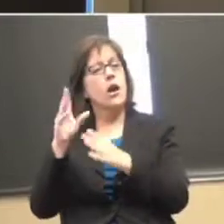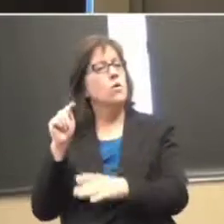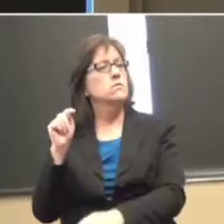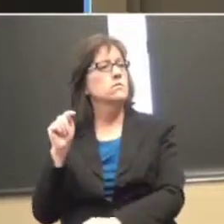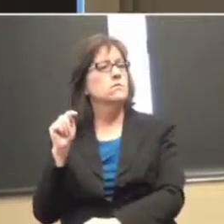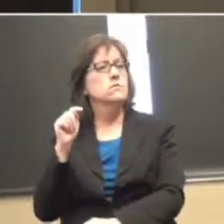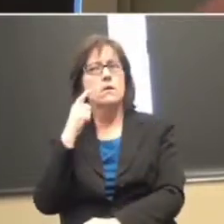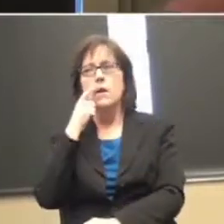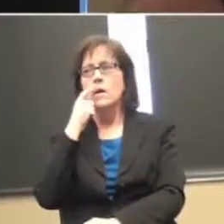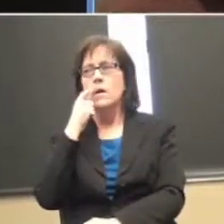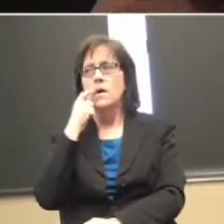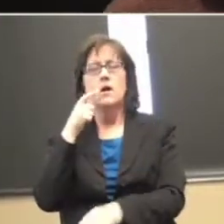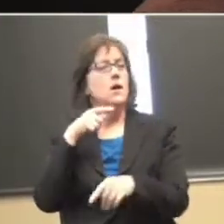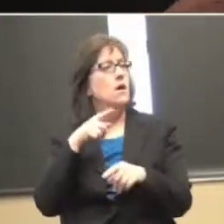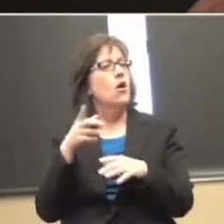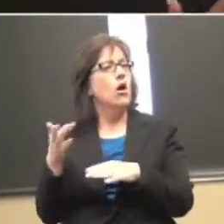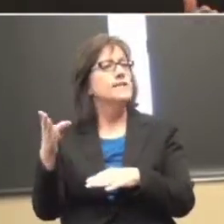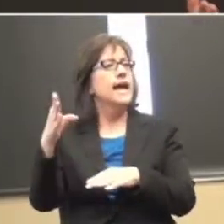What do they do as they go through the day?